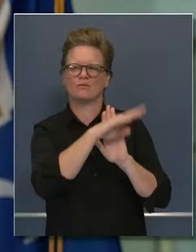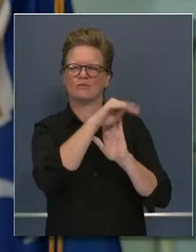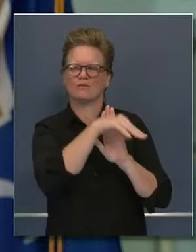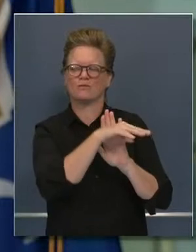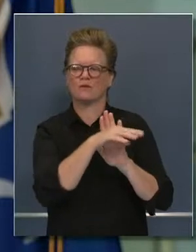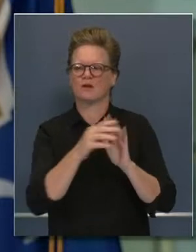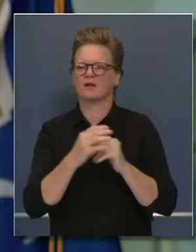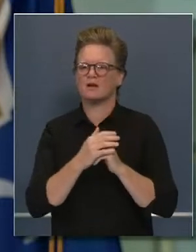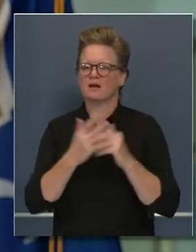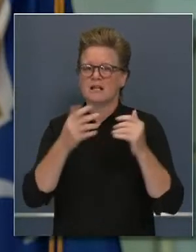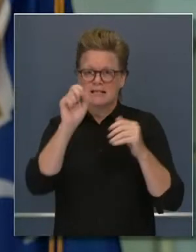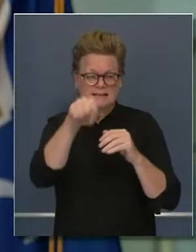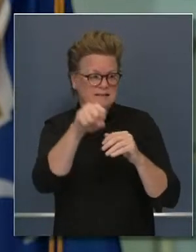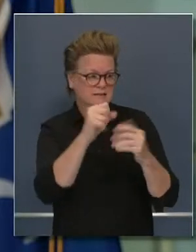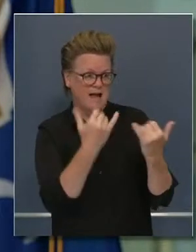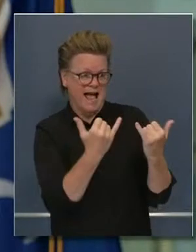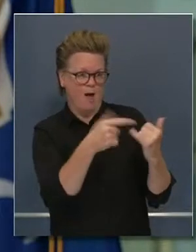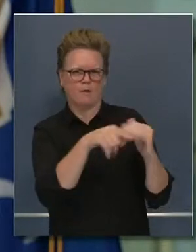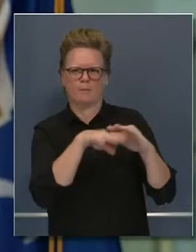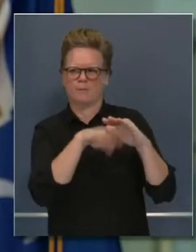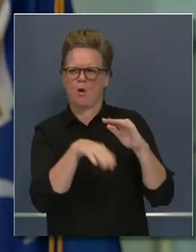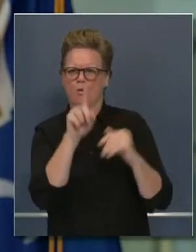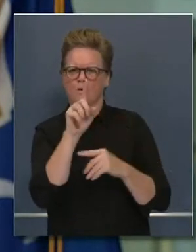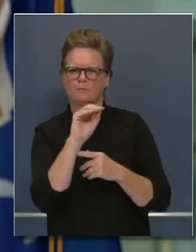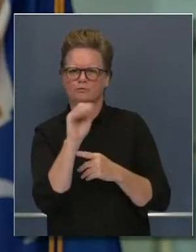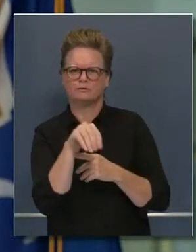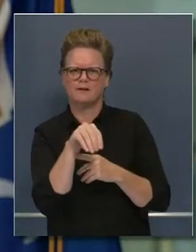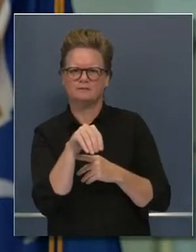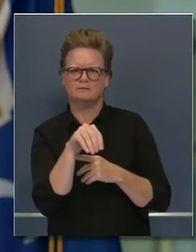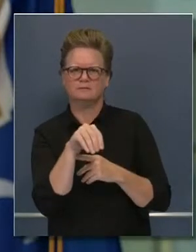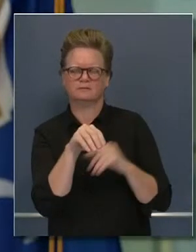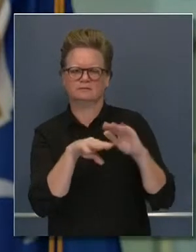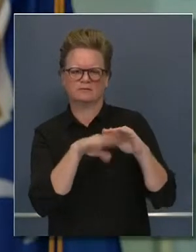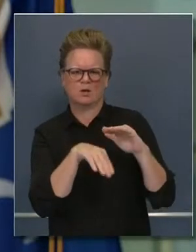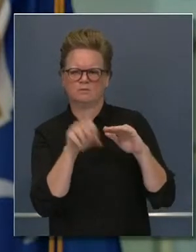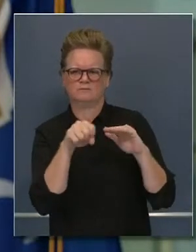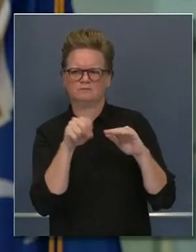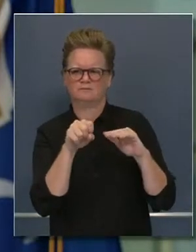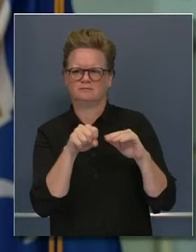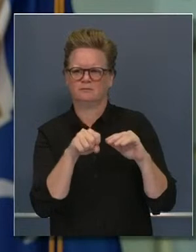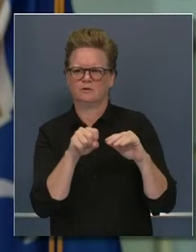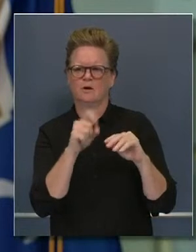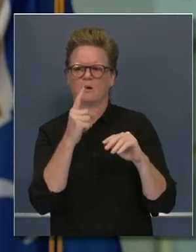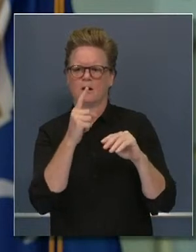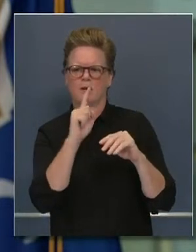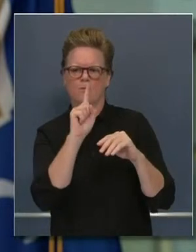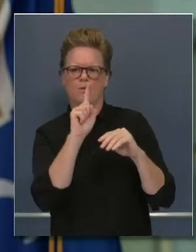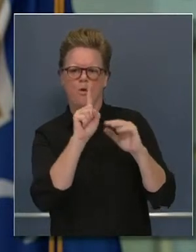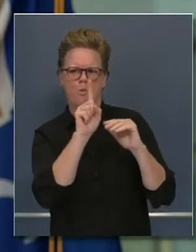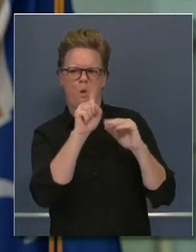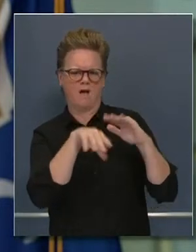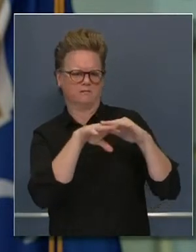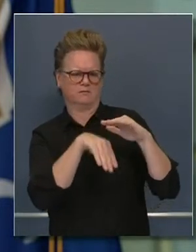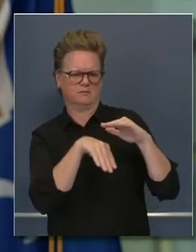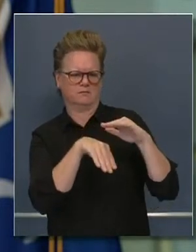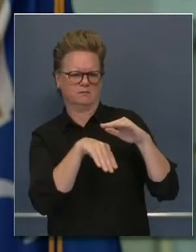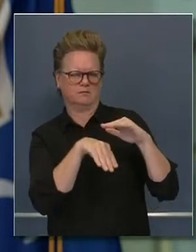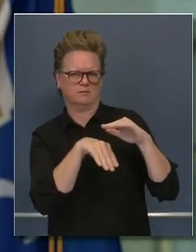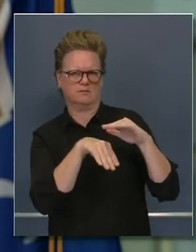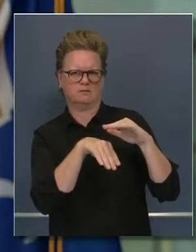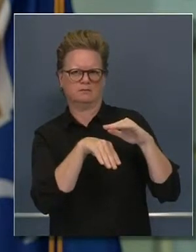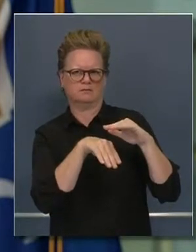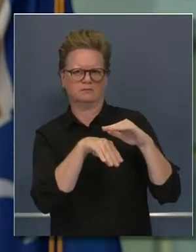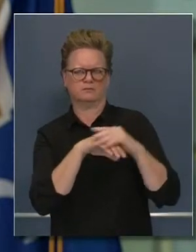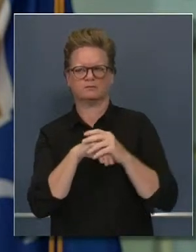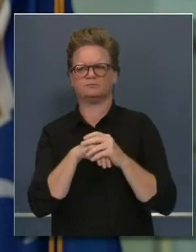below 1, it can quickly rise above 1, and that is exactly what allows the numbers to take off, that we then see